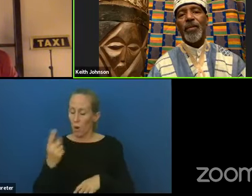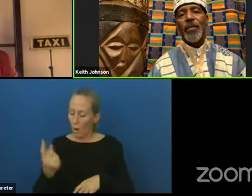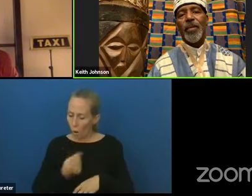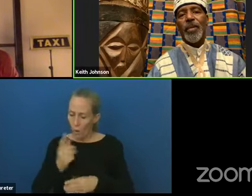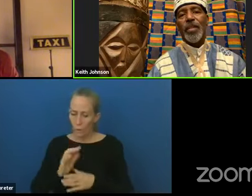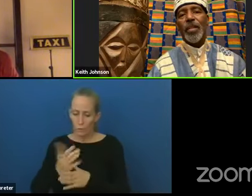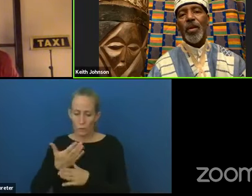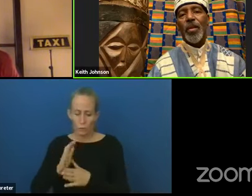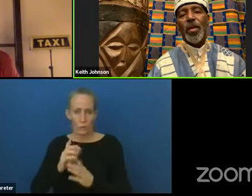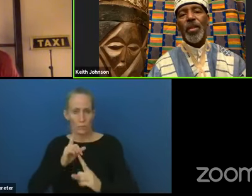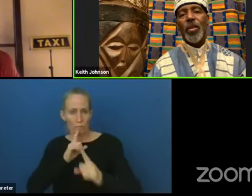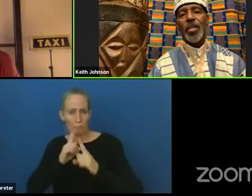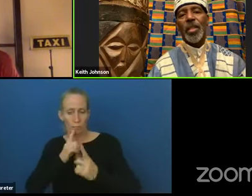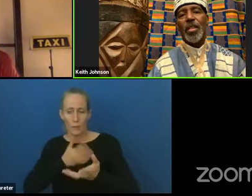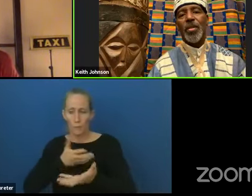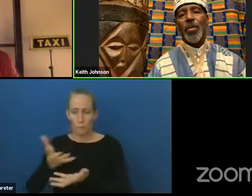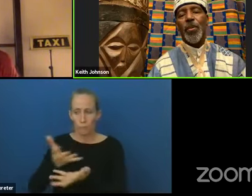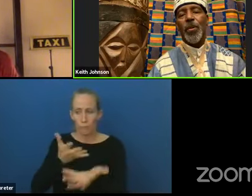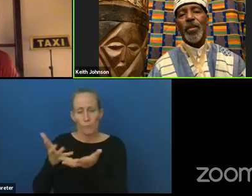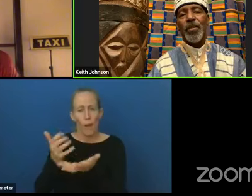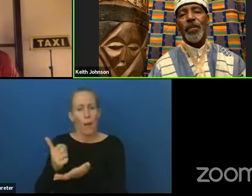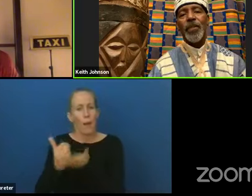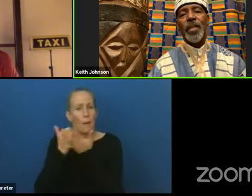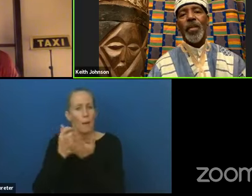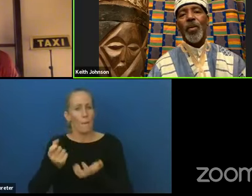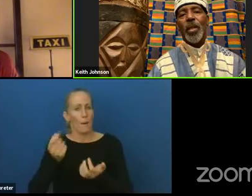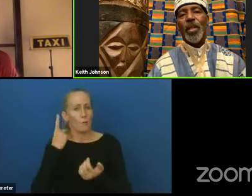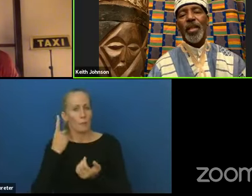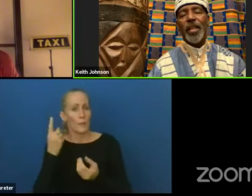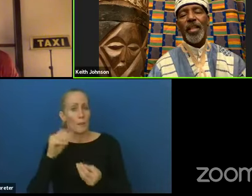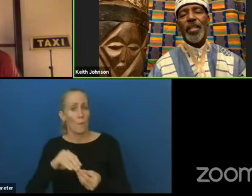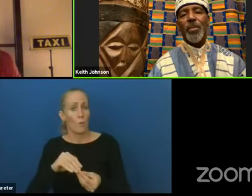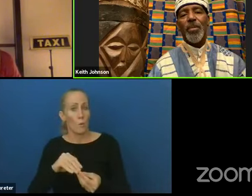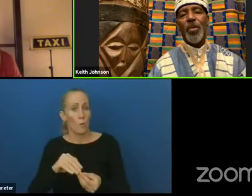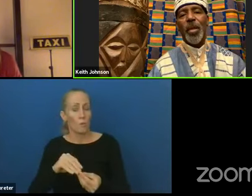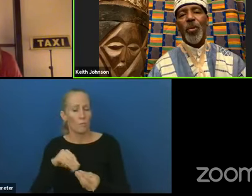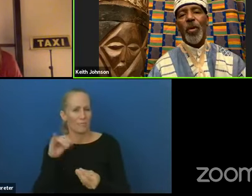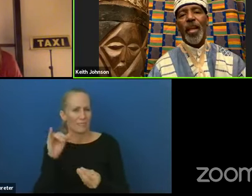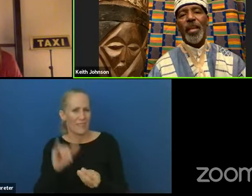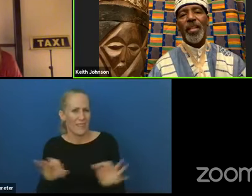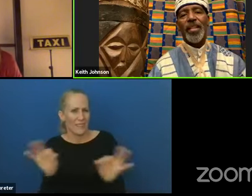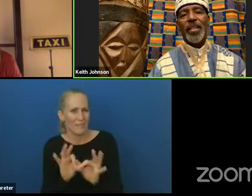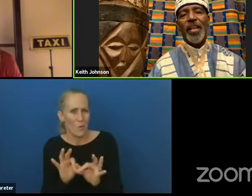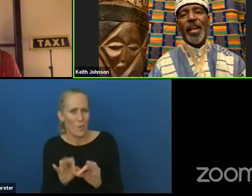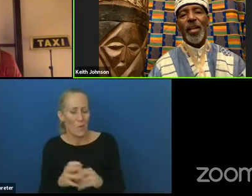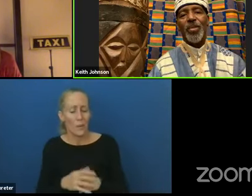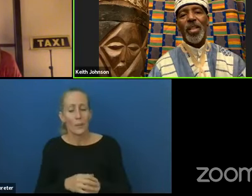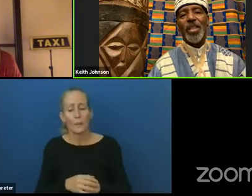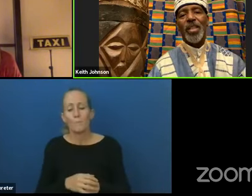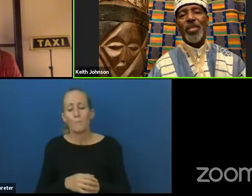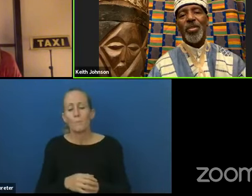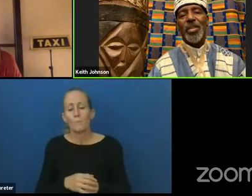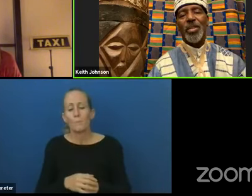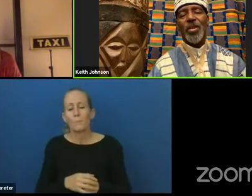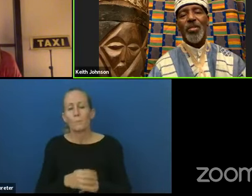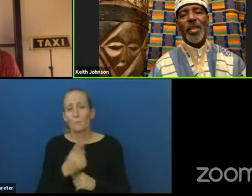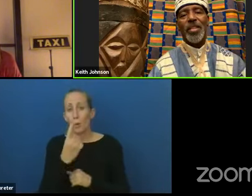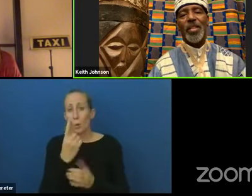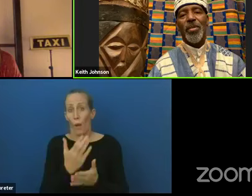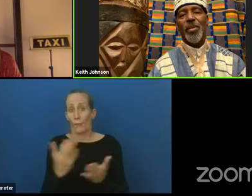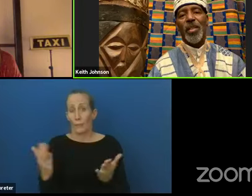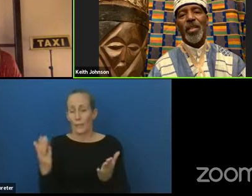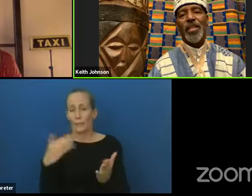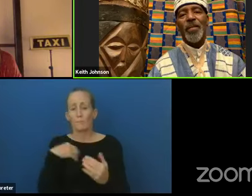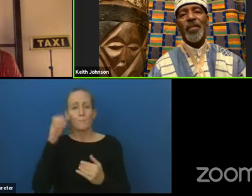understanding, you know, and those things are important. One of the things that blew me away is I was listening to a song